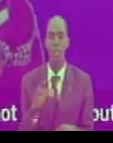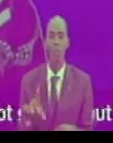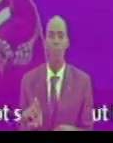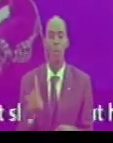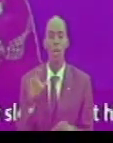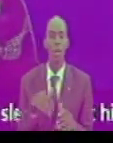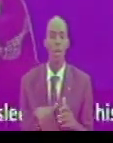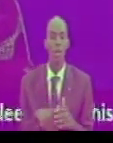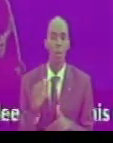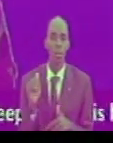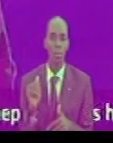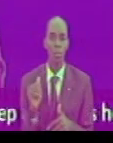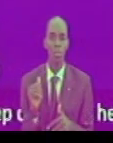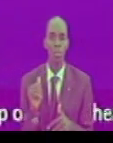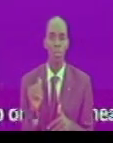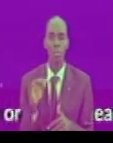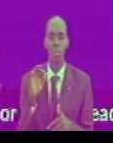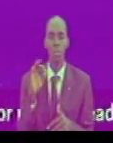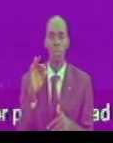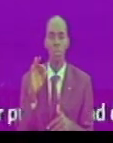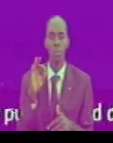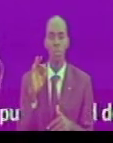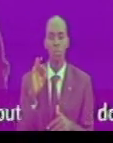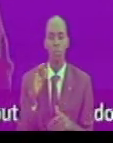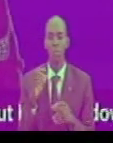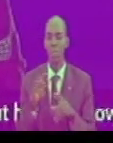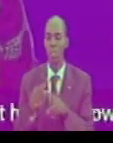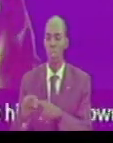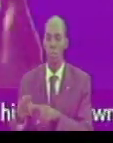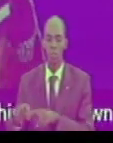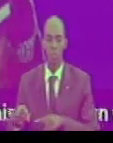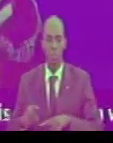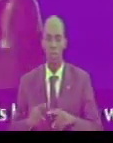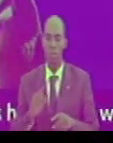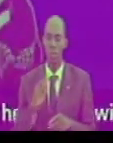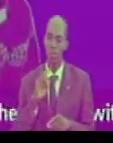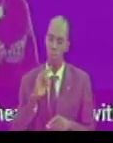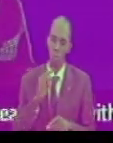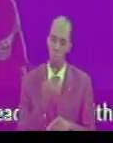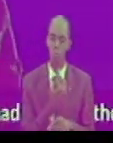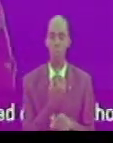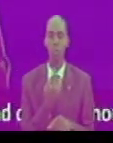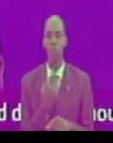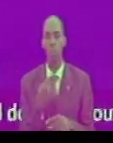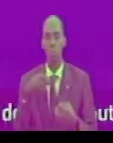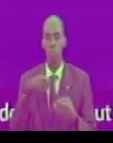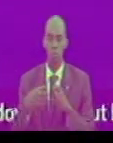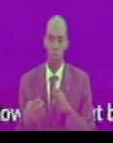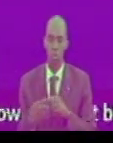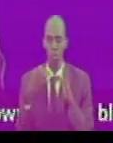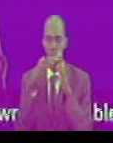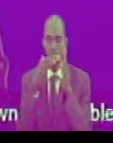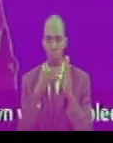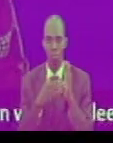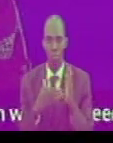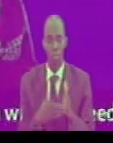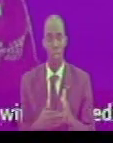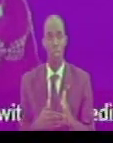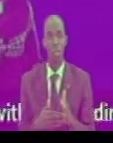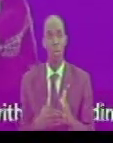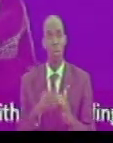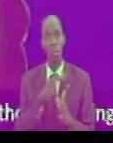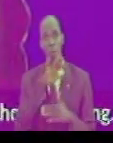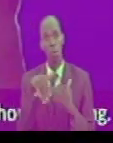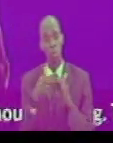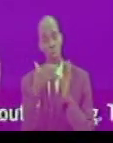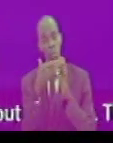blood. I said, what? Only me? I said, God, it is not for me. It's for my enemy. I said, God, you must visit me.